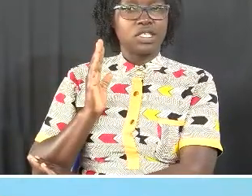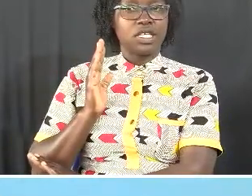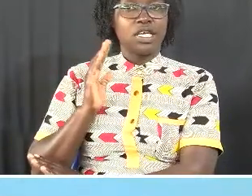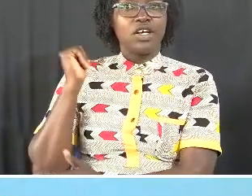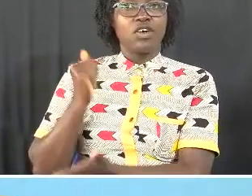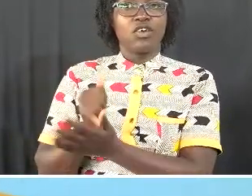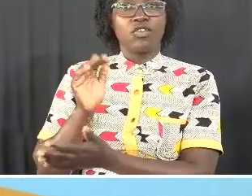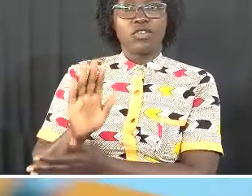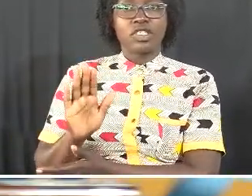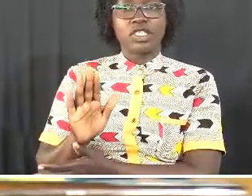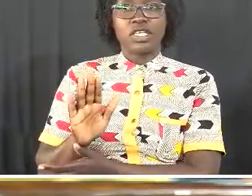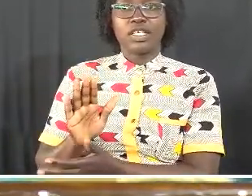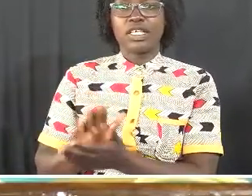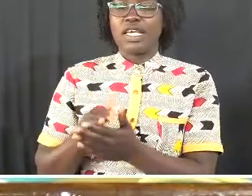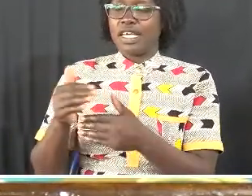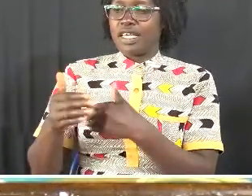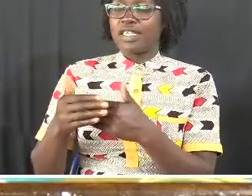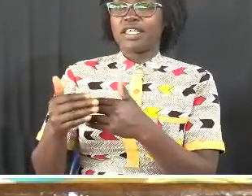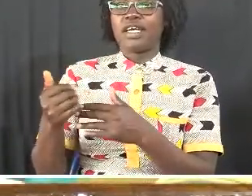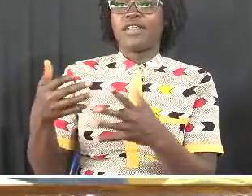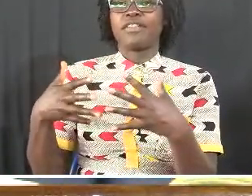their offices down there near the gate.